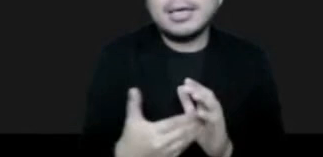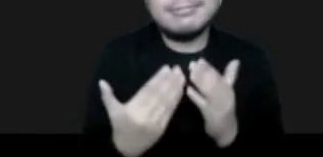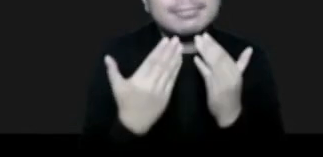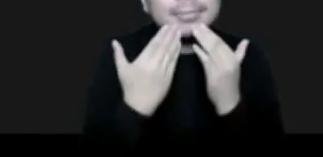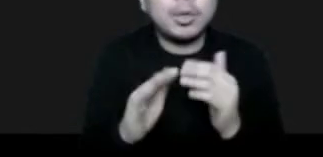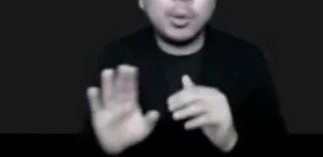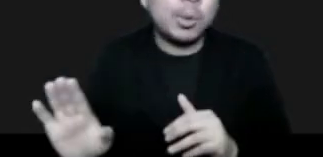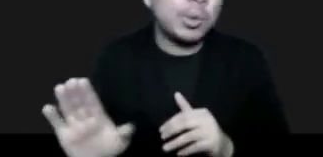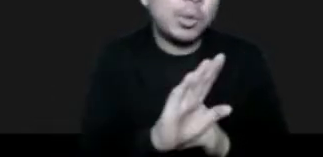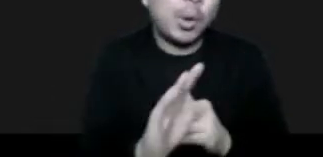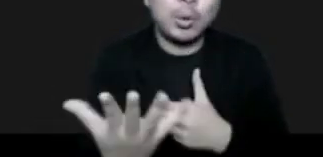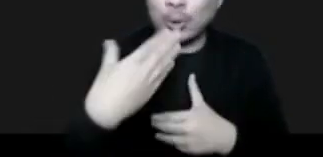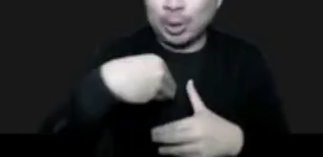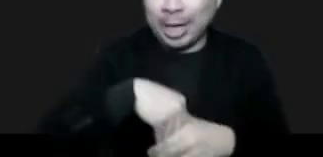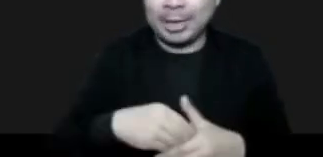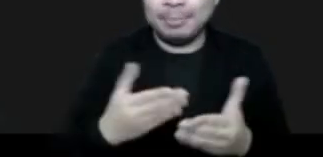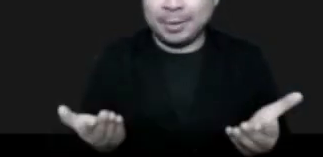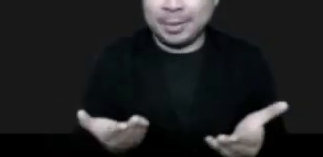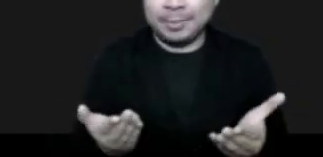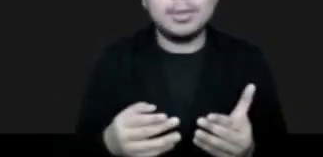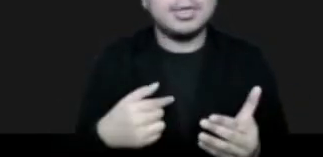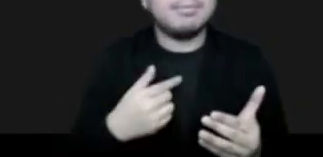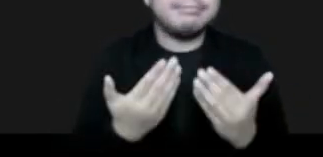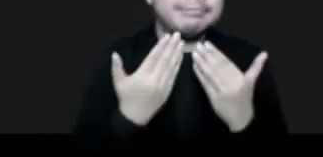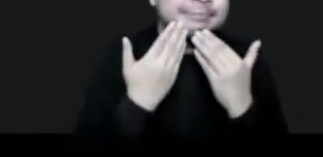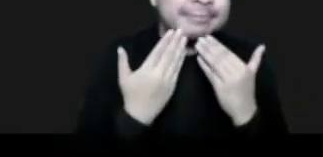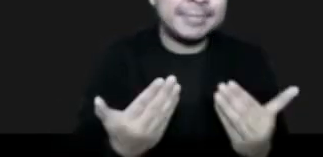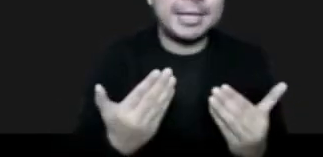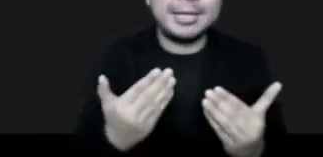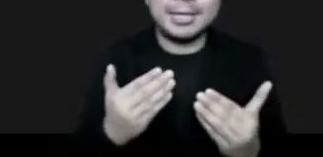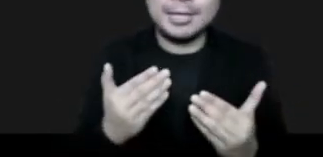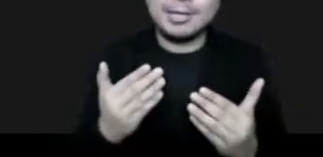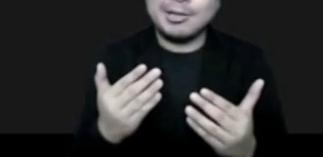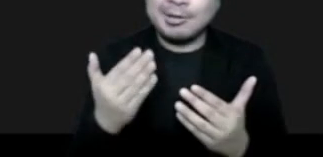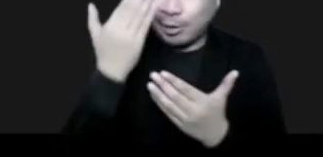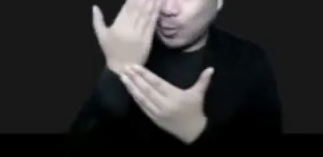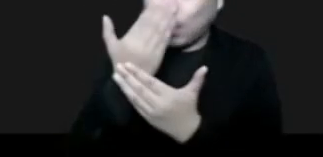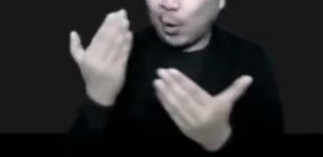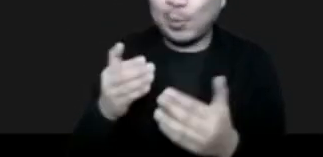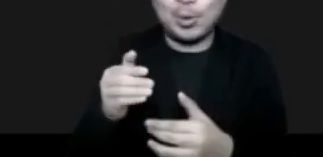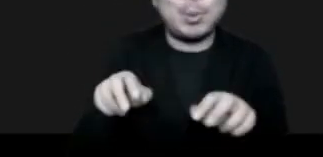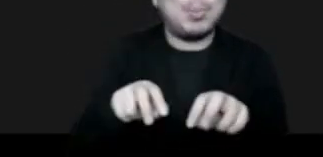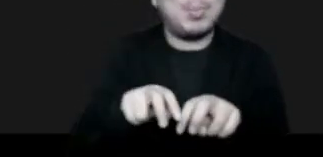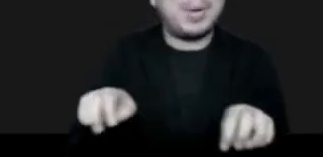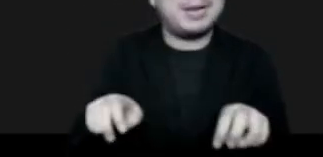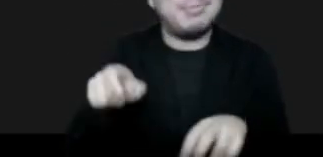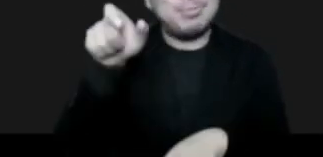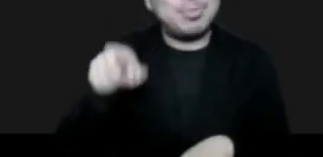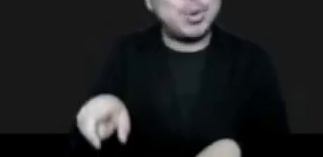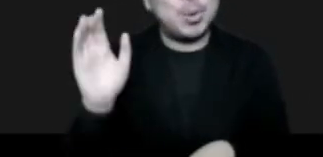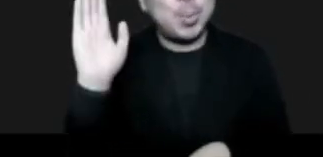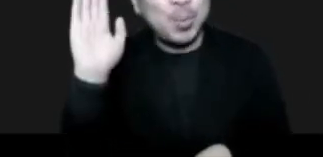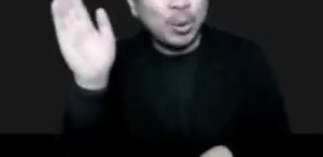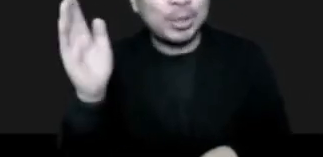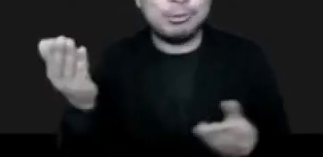presence. I would like to also especially thank my esteemed panelists and the moderator for their inputs into the